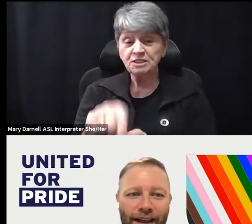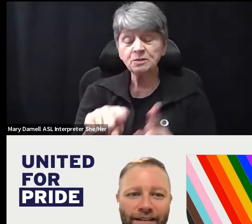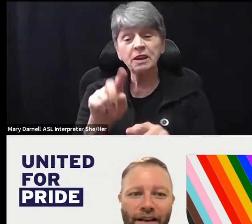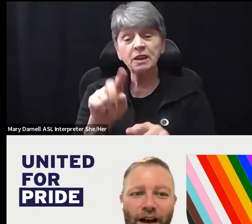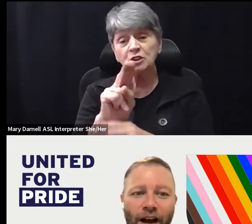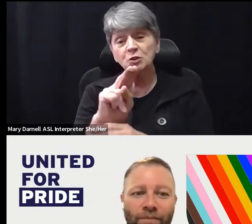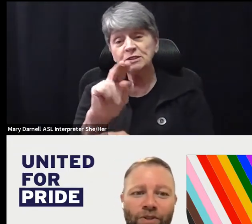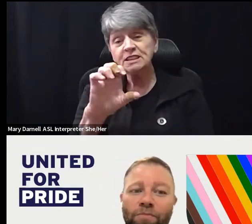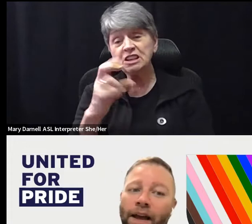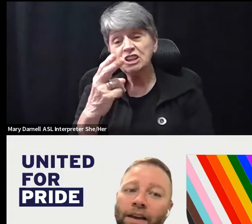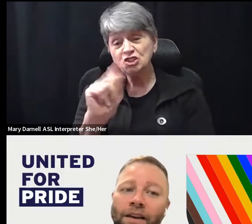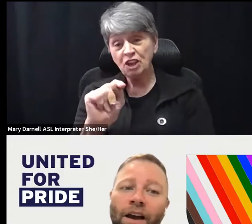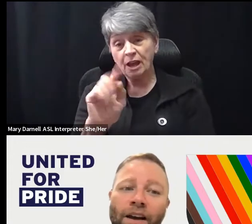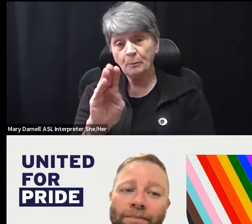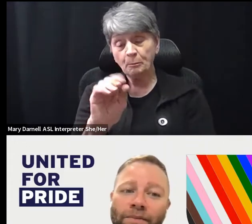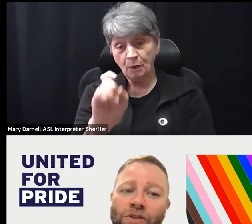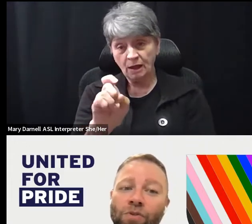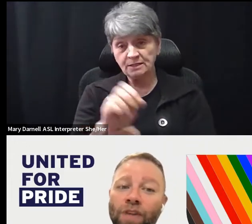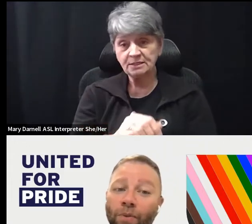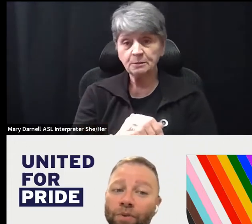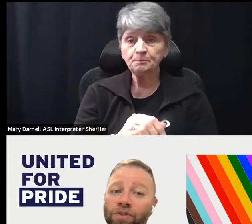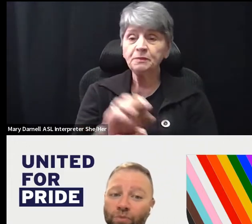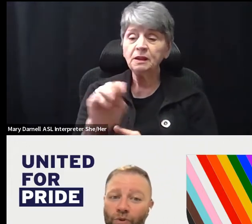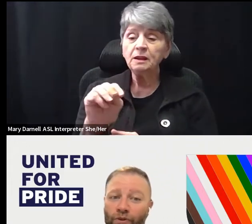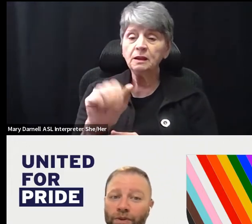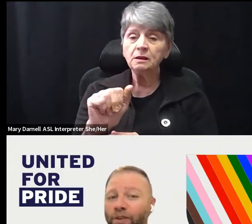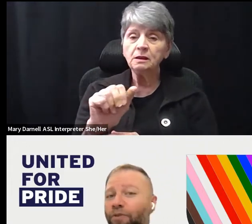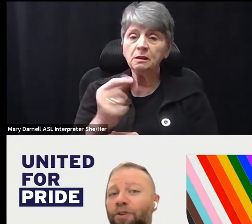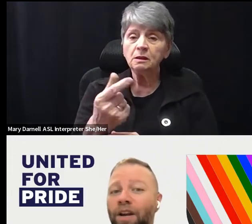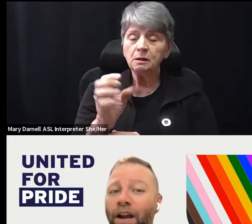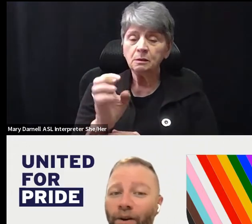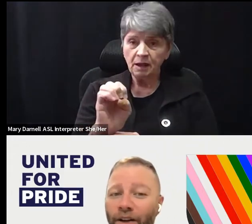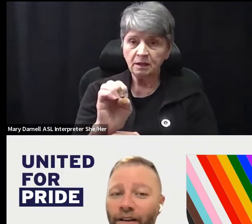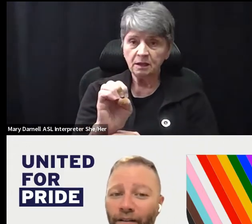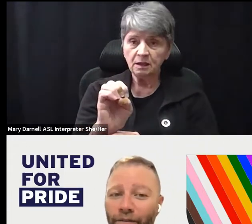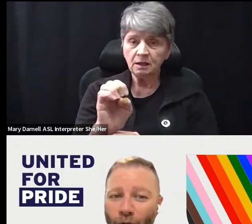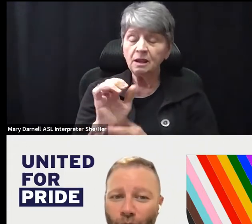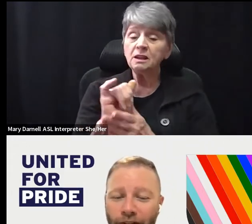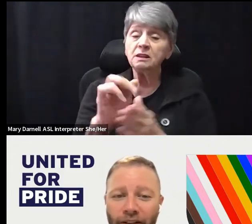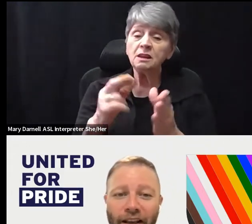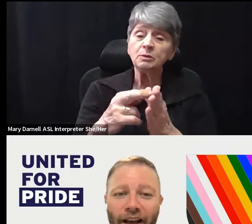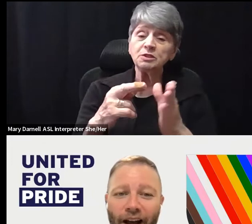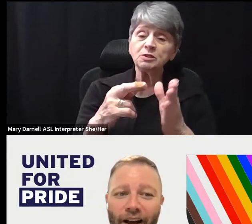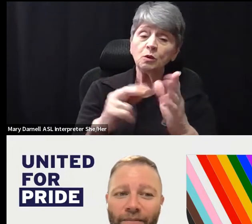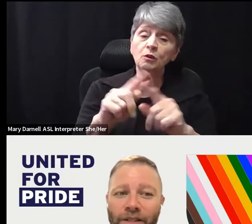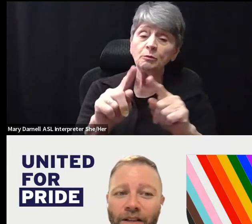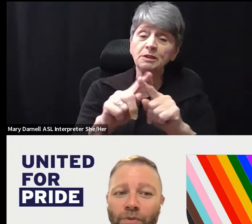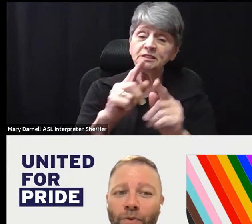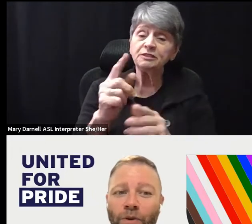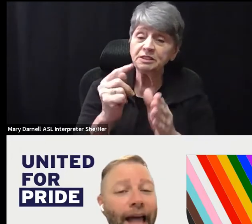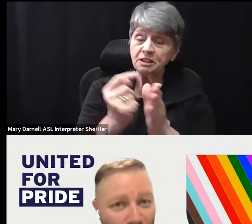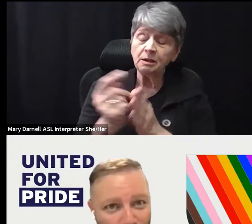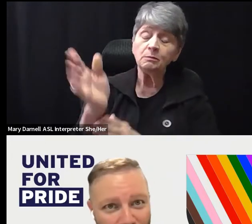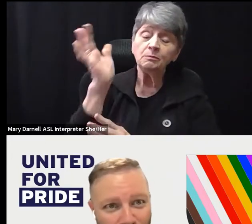for that. So Maggie, so that was the rule from a different era of the court. The states